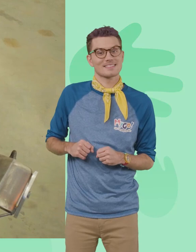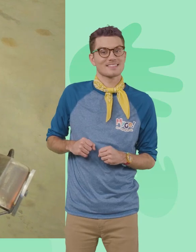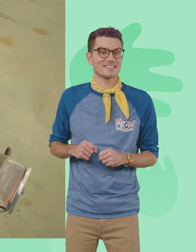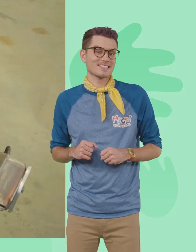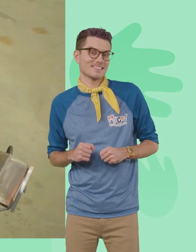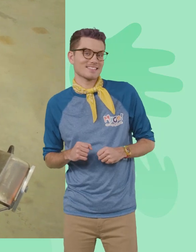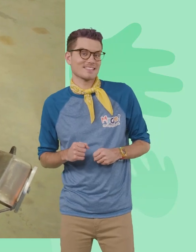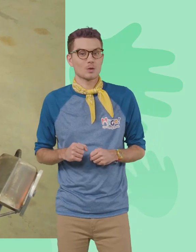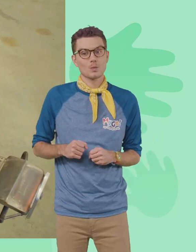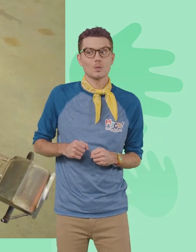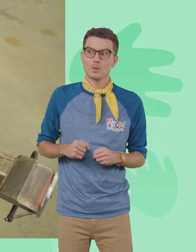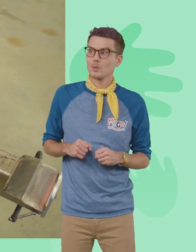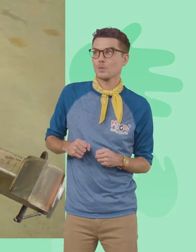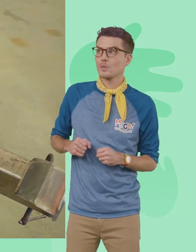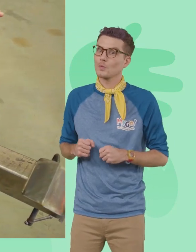Bye.